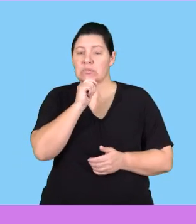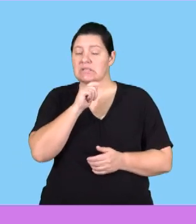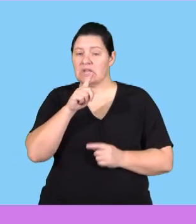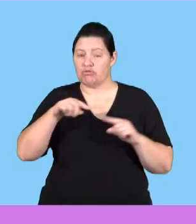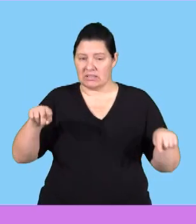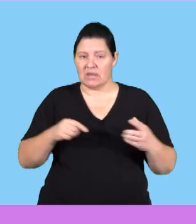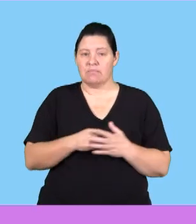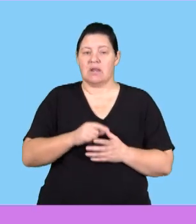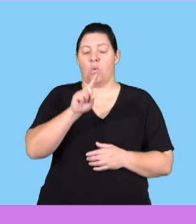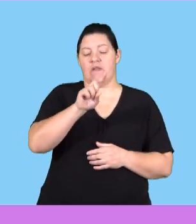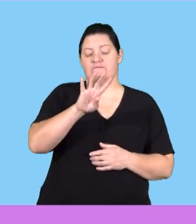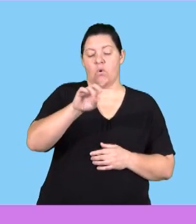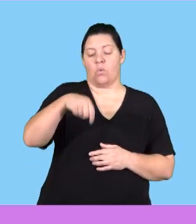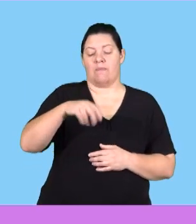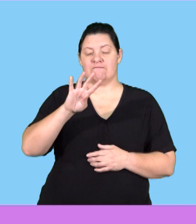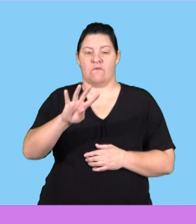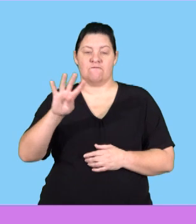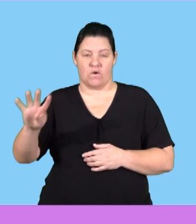then be 14 rand